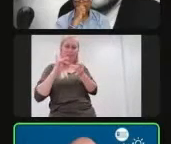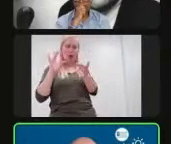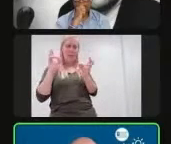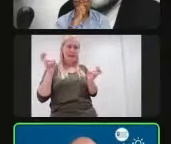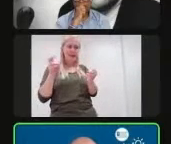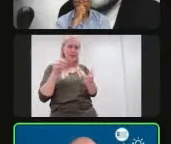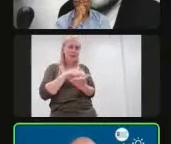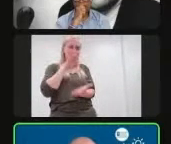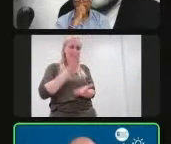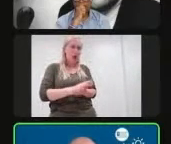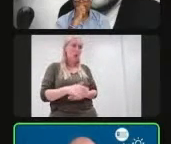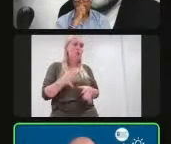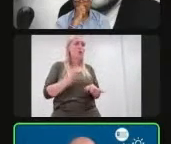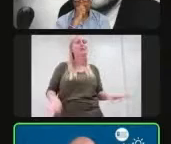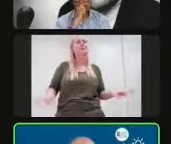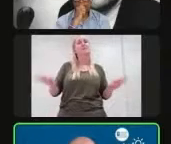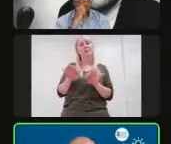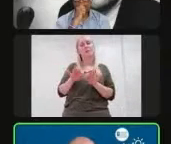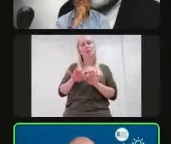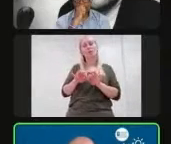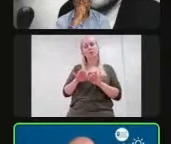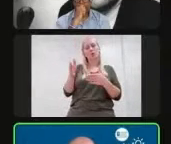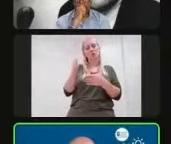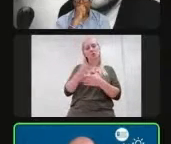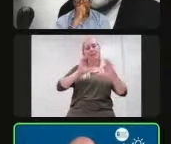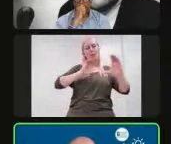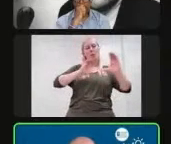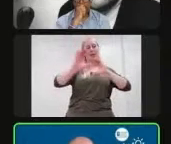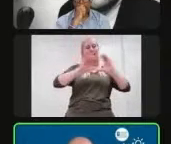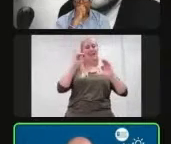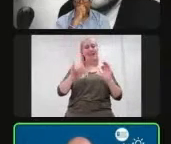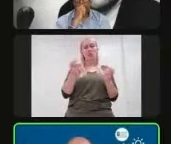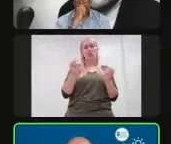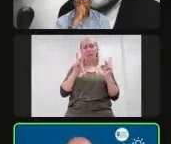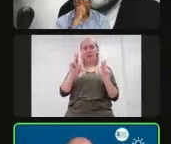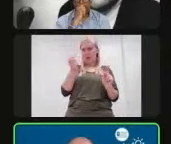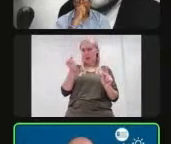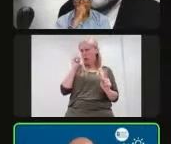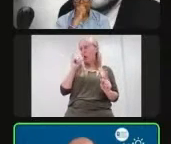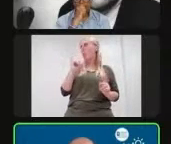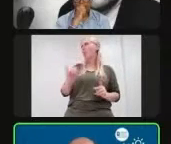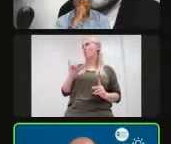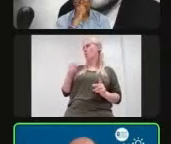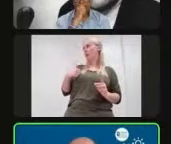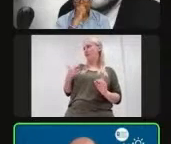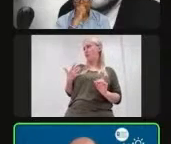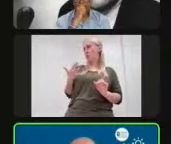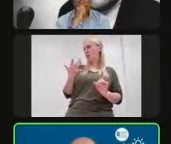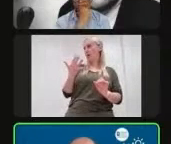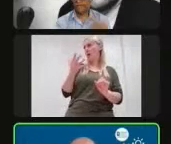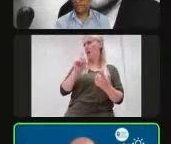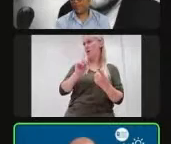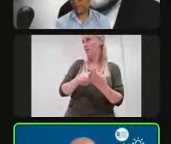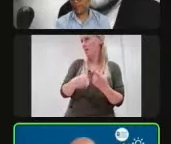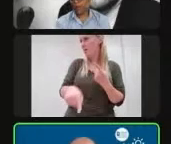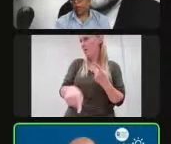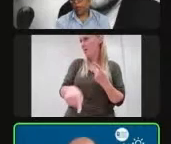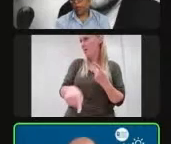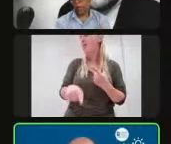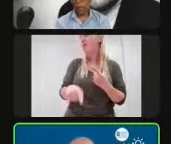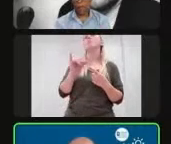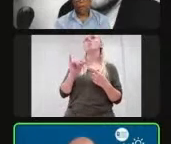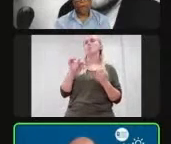It's important that the chair, communicate that so people understand it's like, oh, okay, we have all these really important